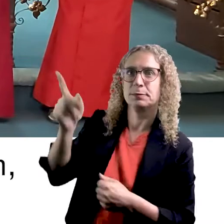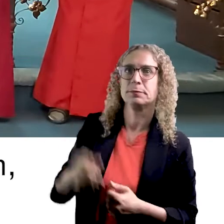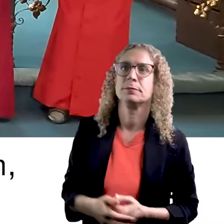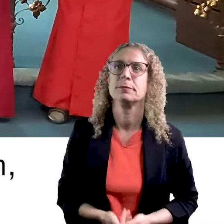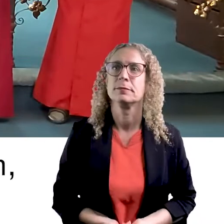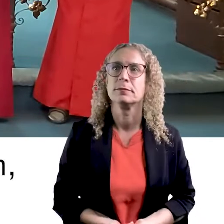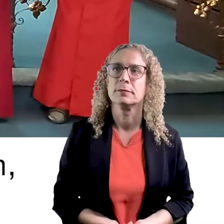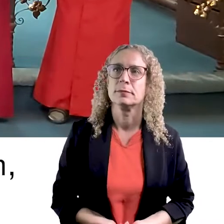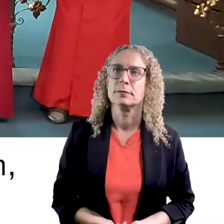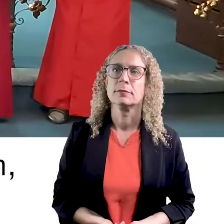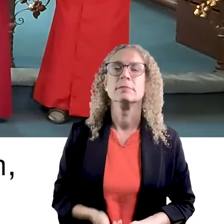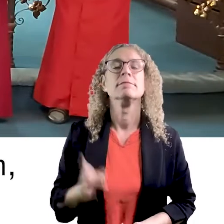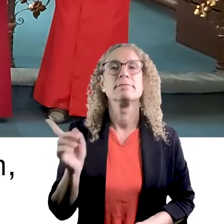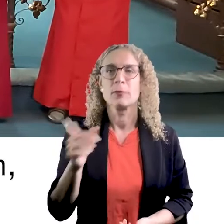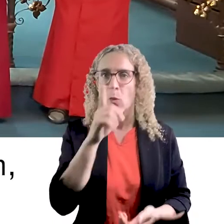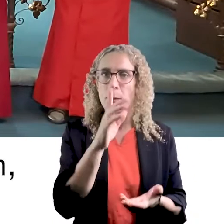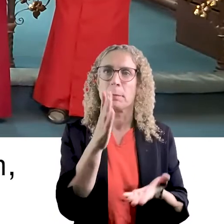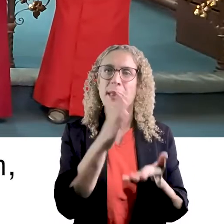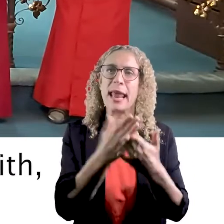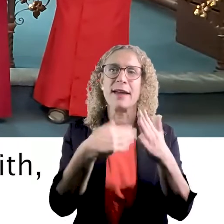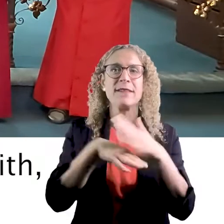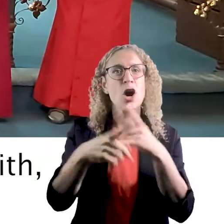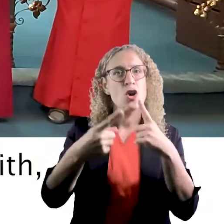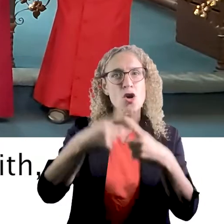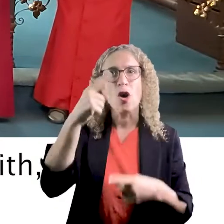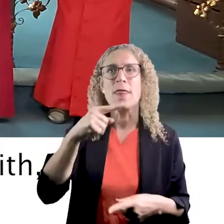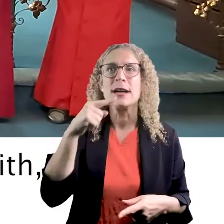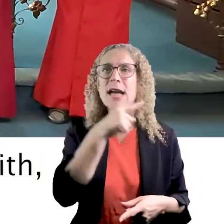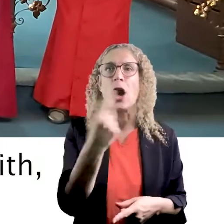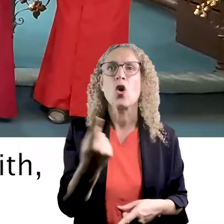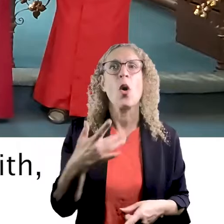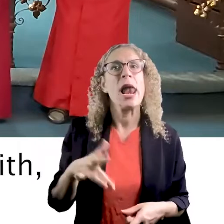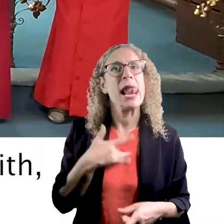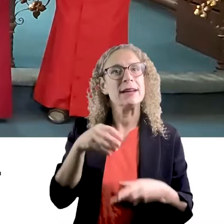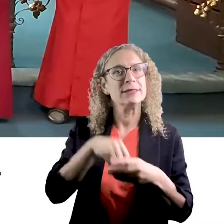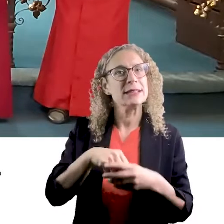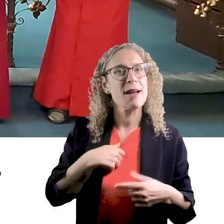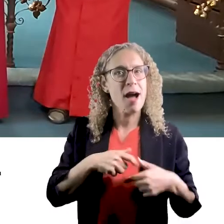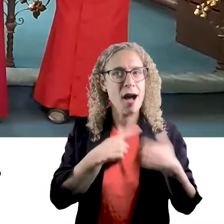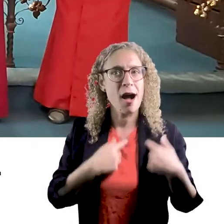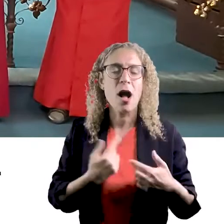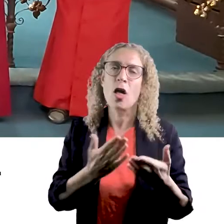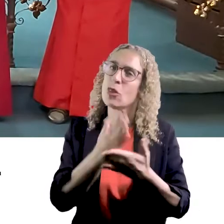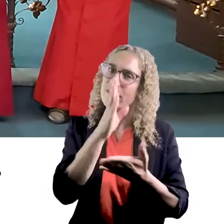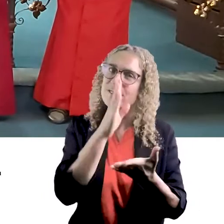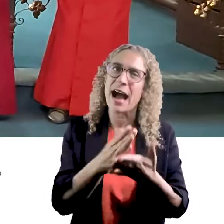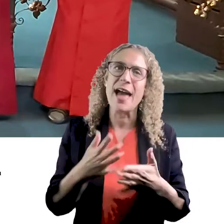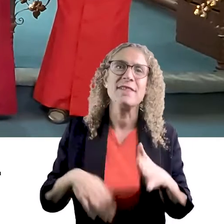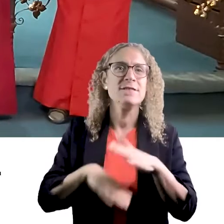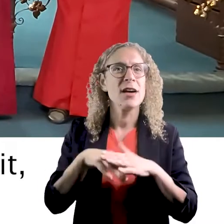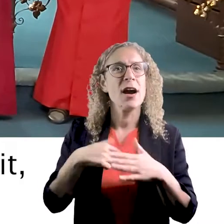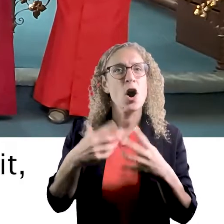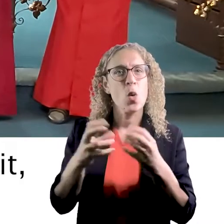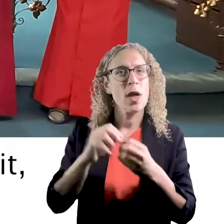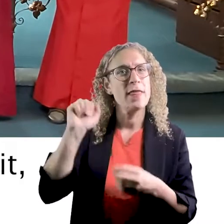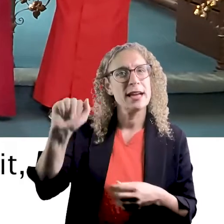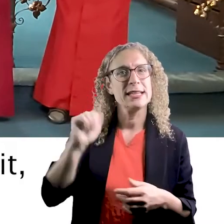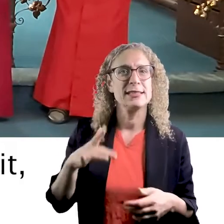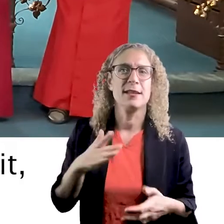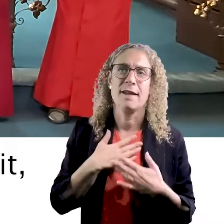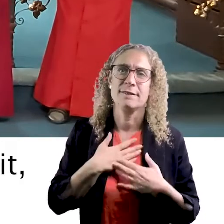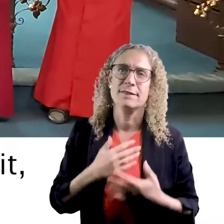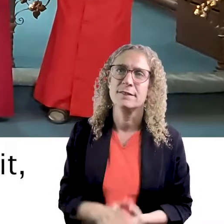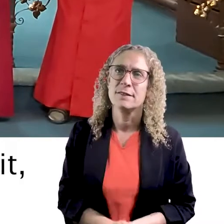named. We believe in God the Son, who lives in our hearts through faith and fills us with his love.